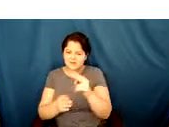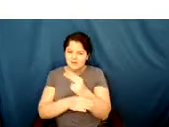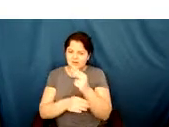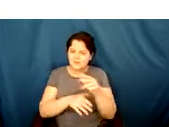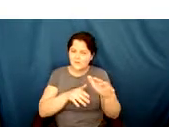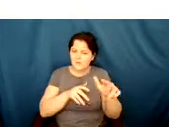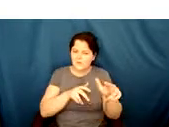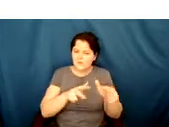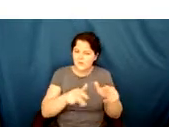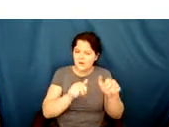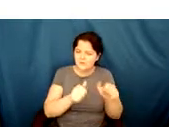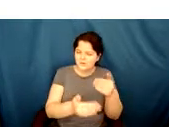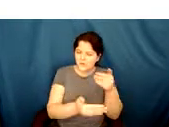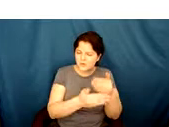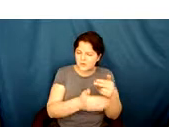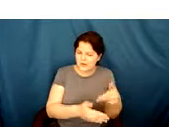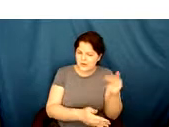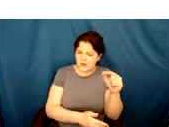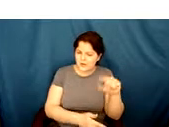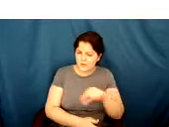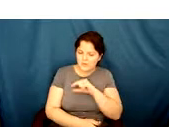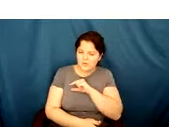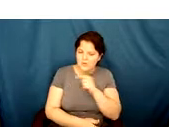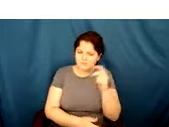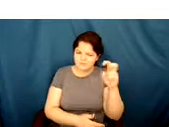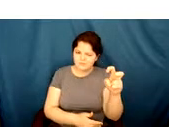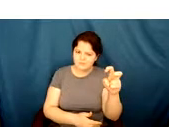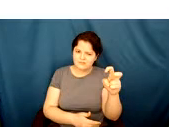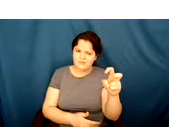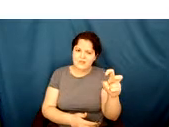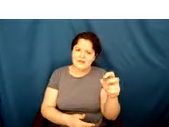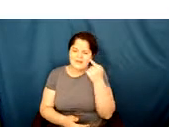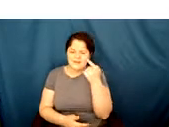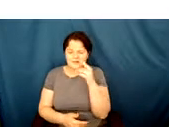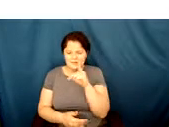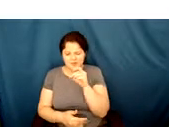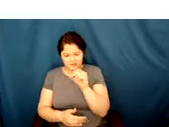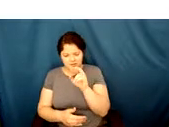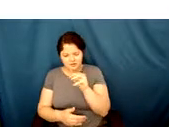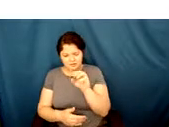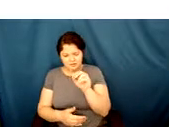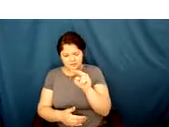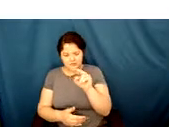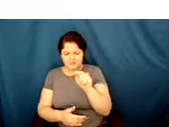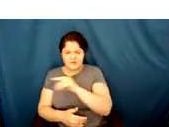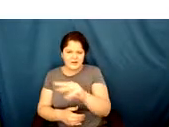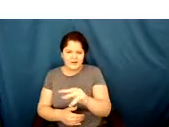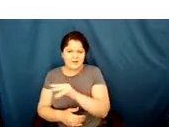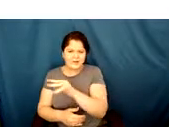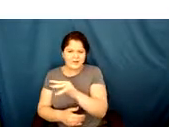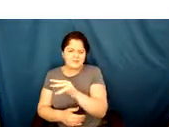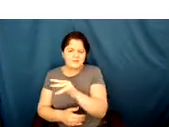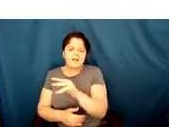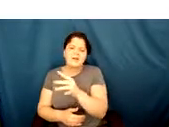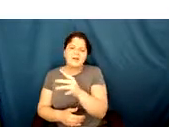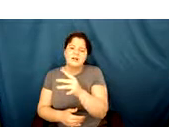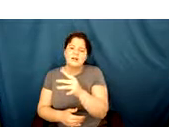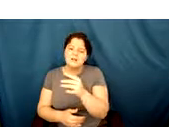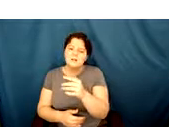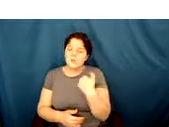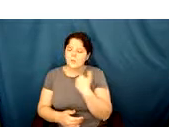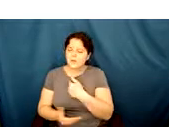transit. So pretty much all of Dormont is TOD if you think about it, but in particular, we're talking about creating